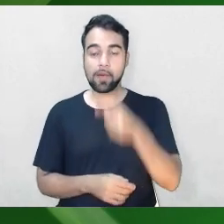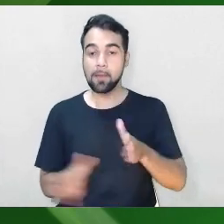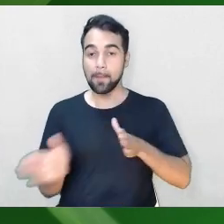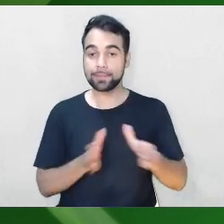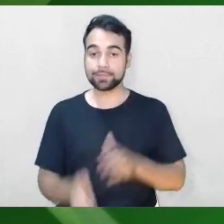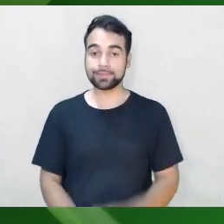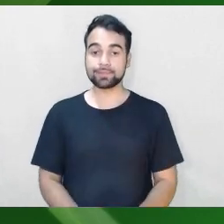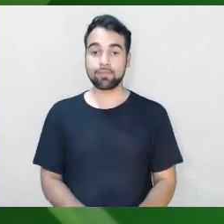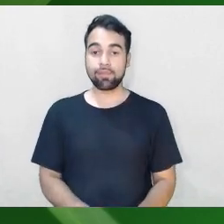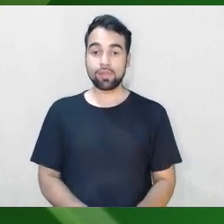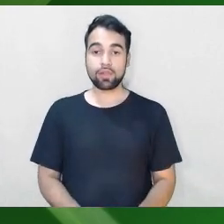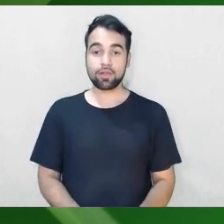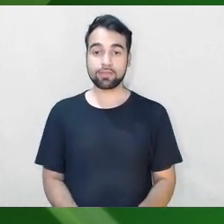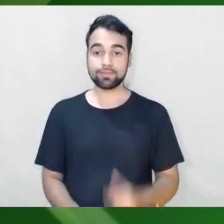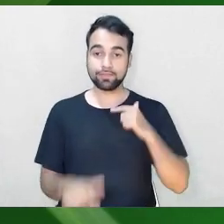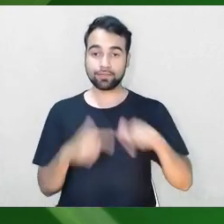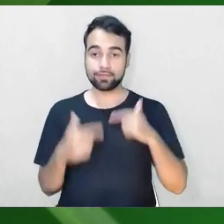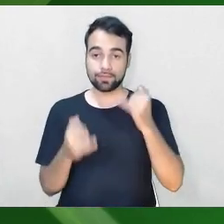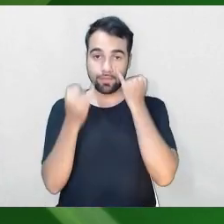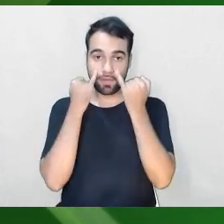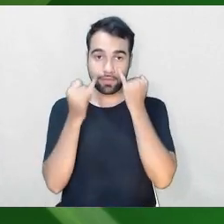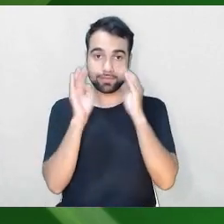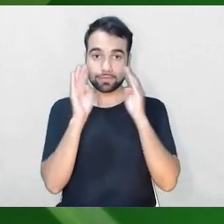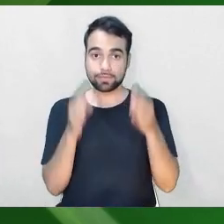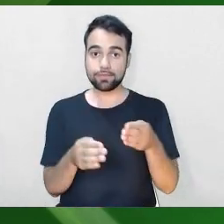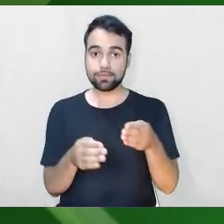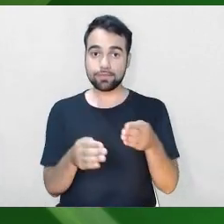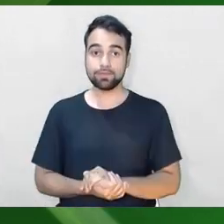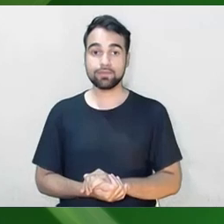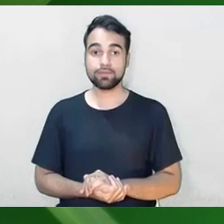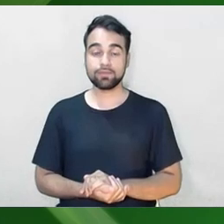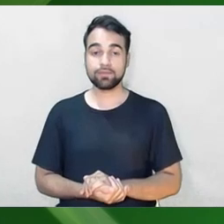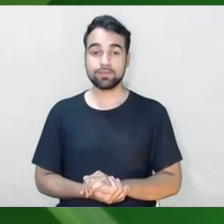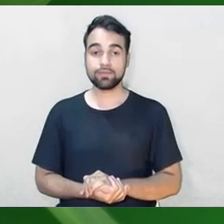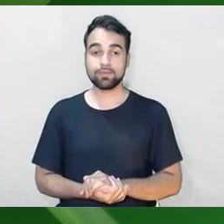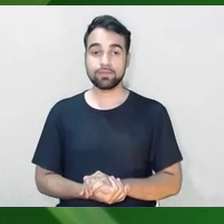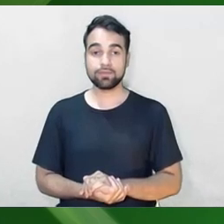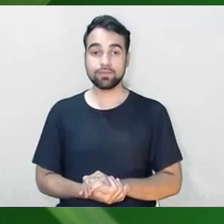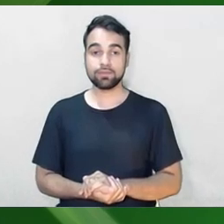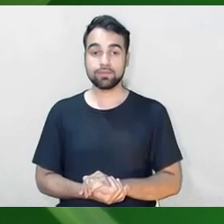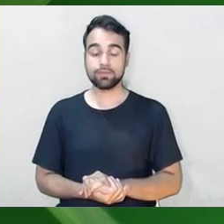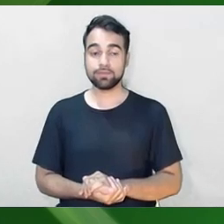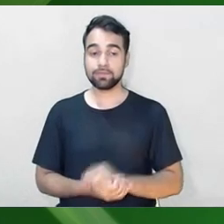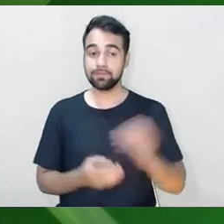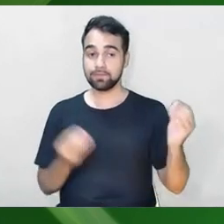the friction, but when he's working with the data, focusing on UX, as Elie said, then